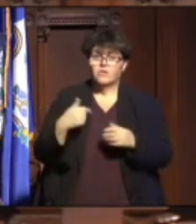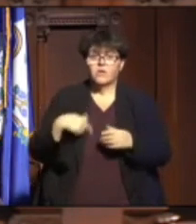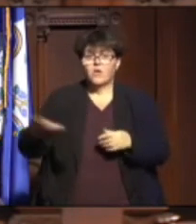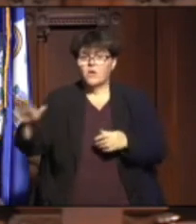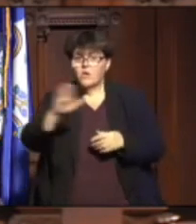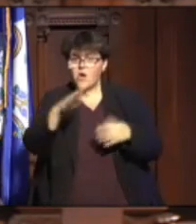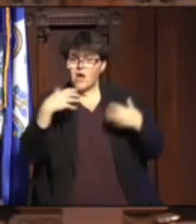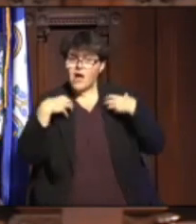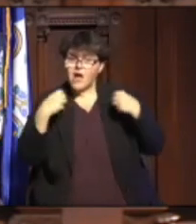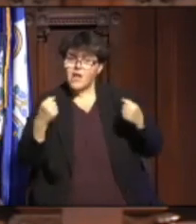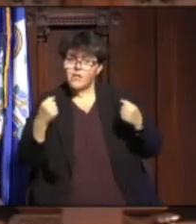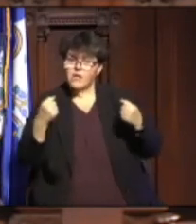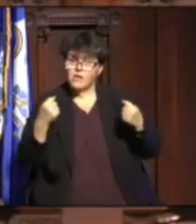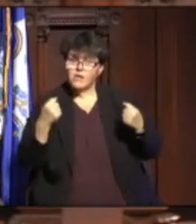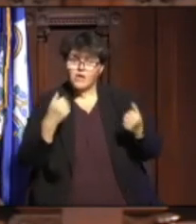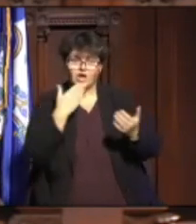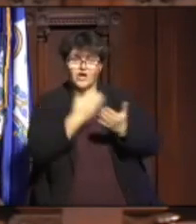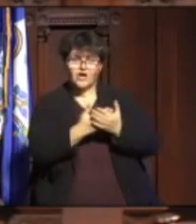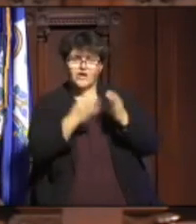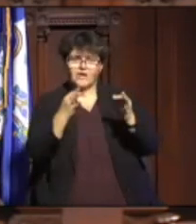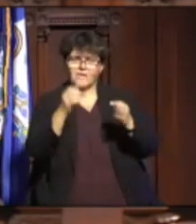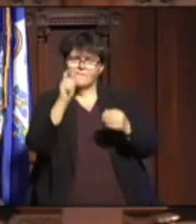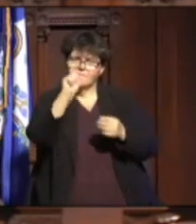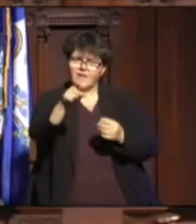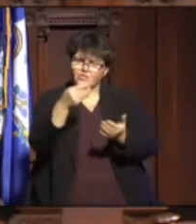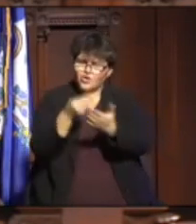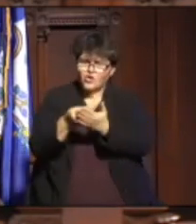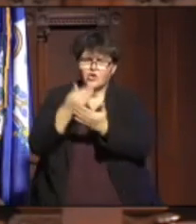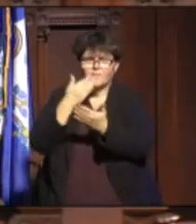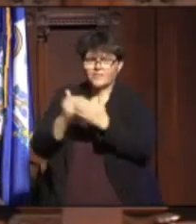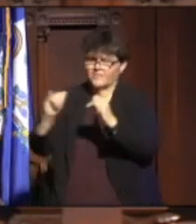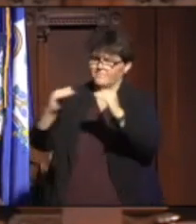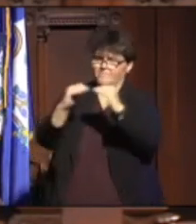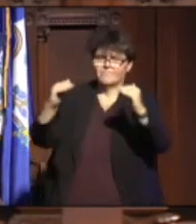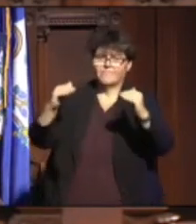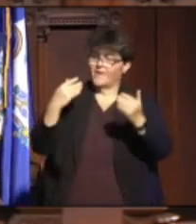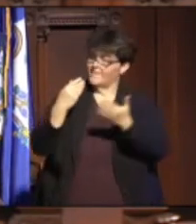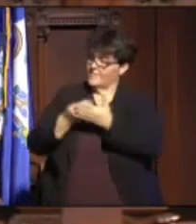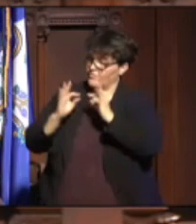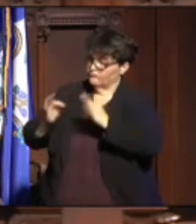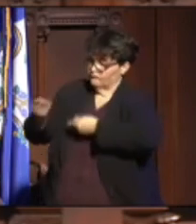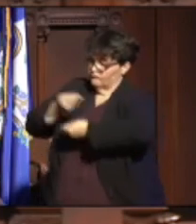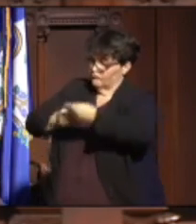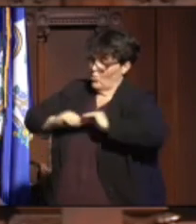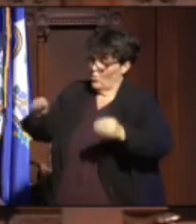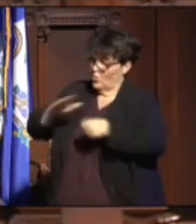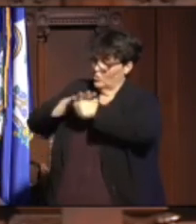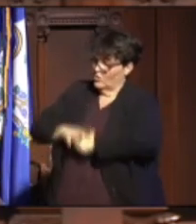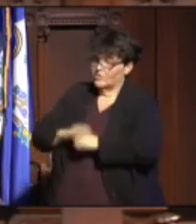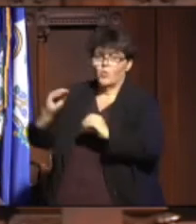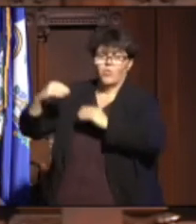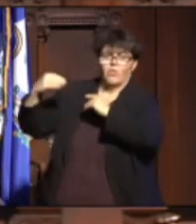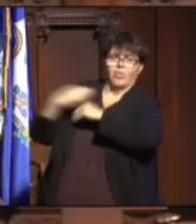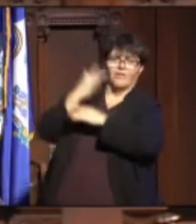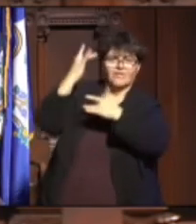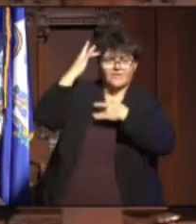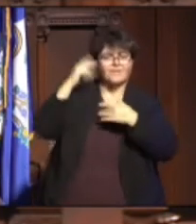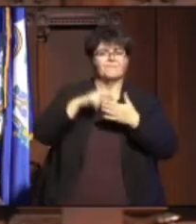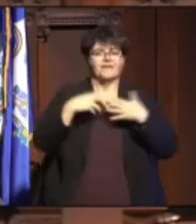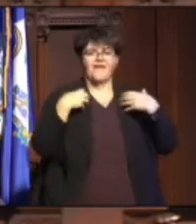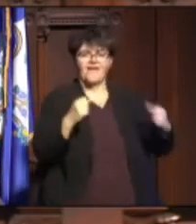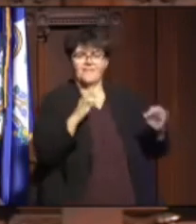Look, the ultimate solution to this problem is affordable access to quality health care for everybody,